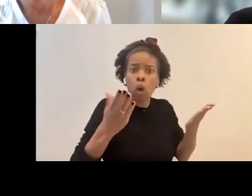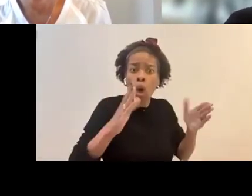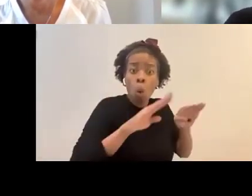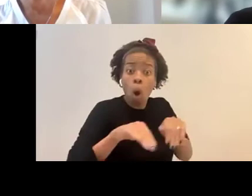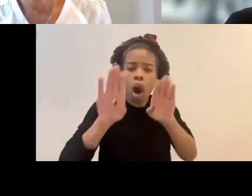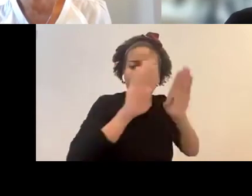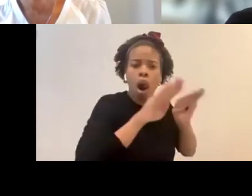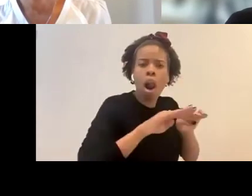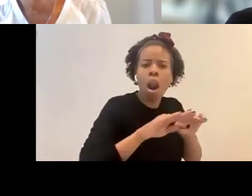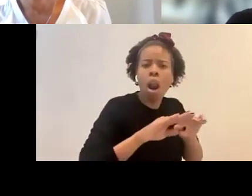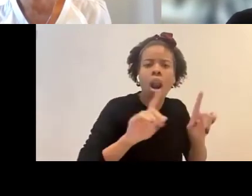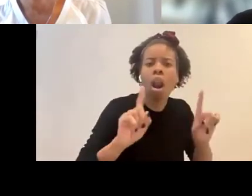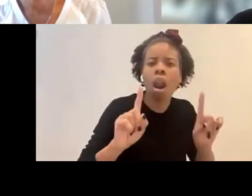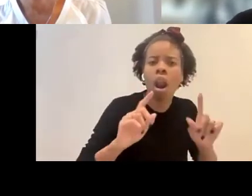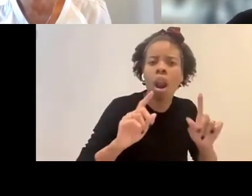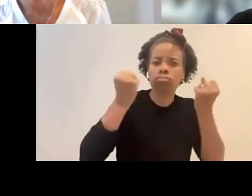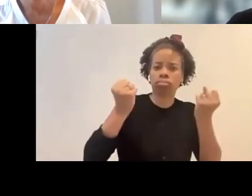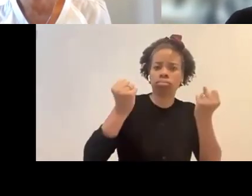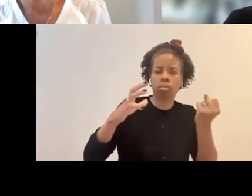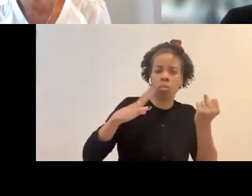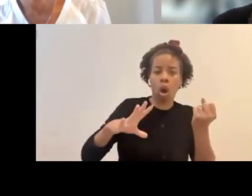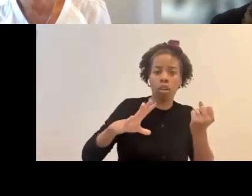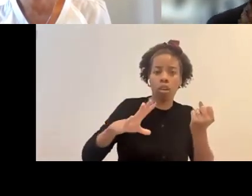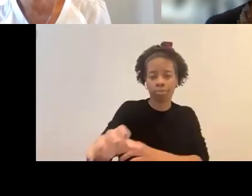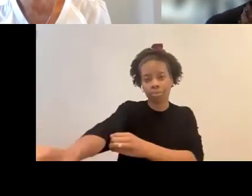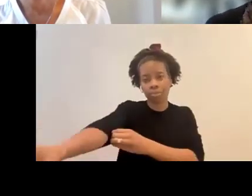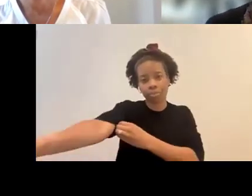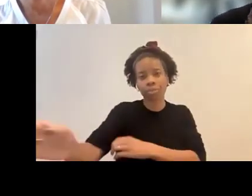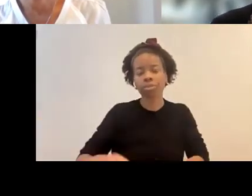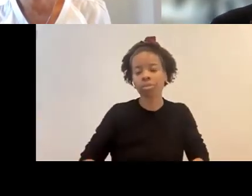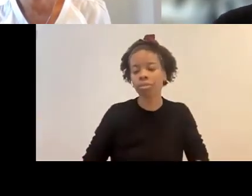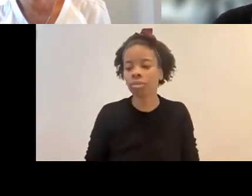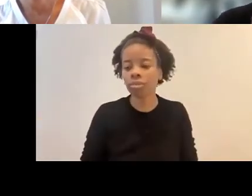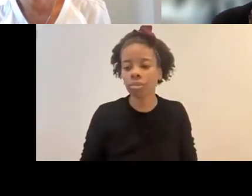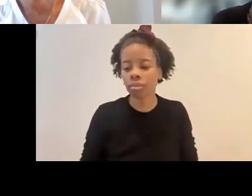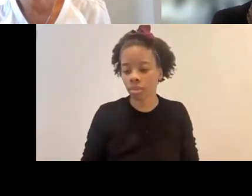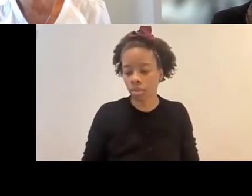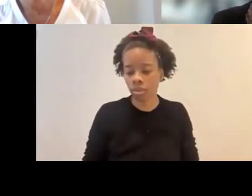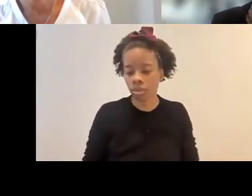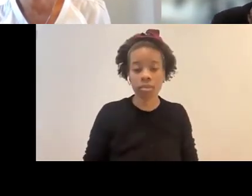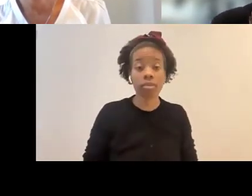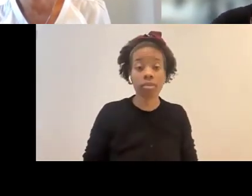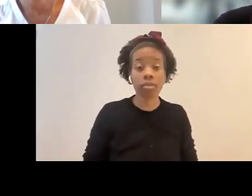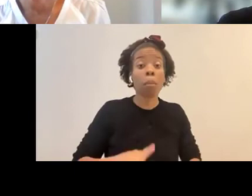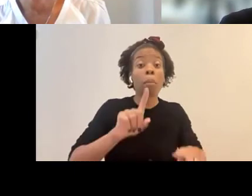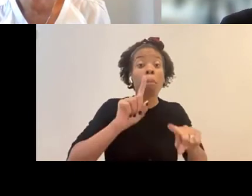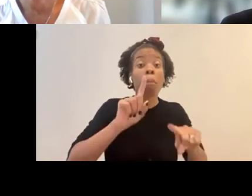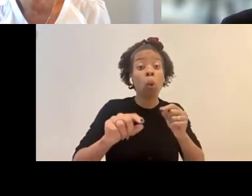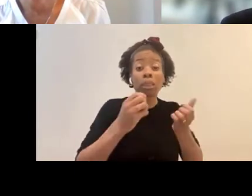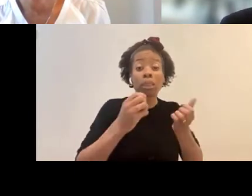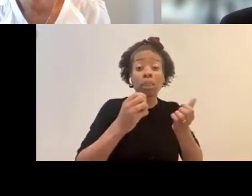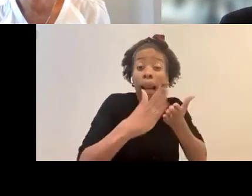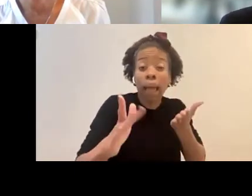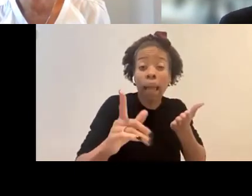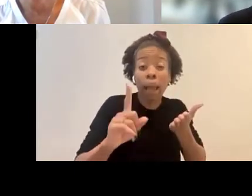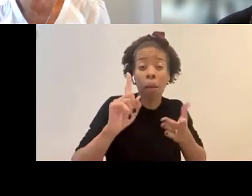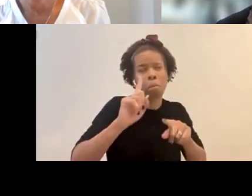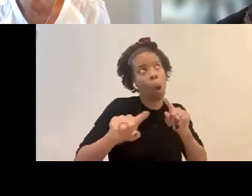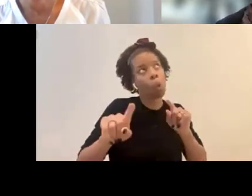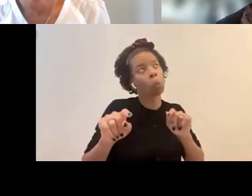clearest example or the quickest example that I came across in this nexus of all of